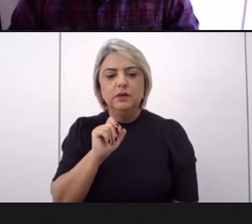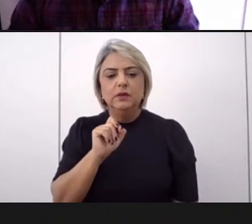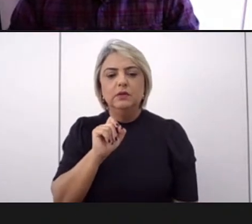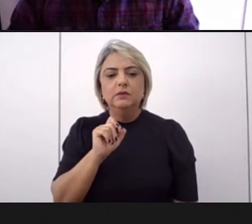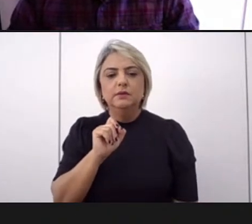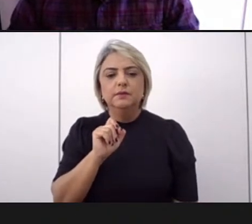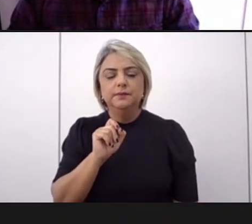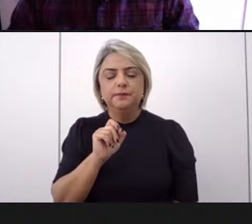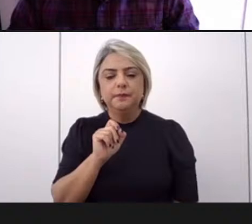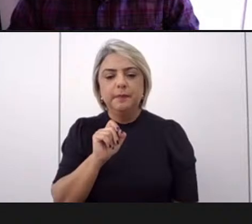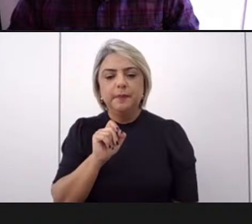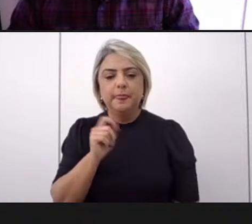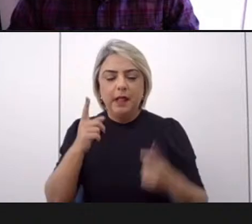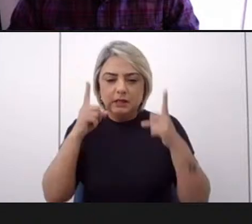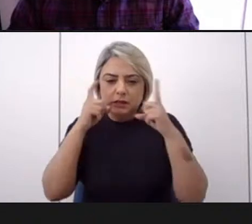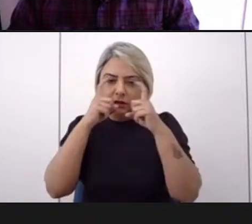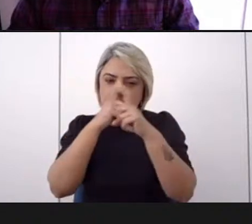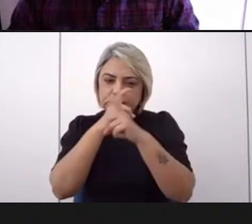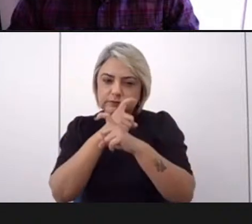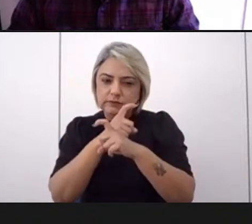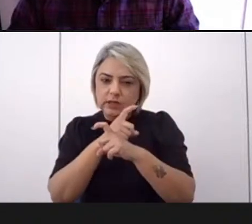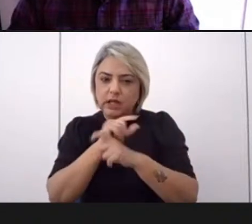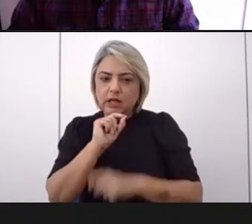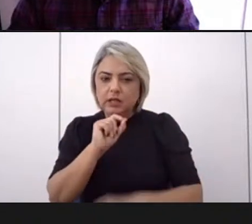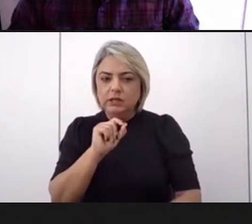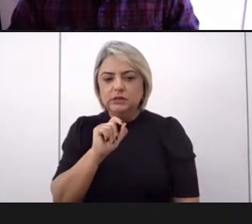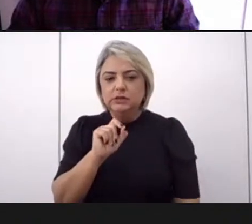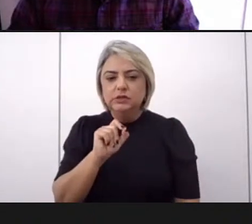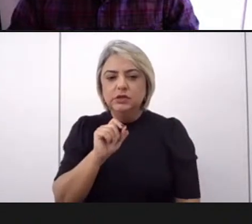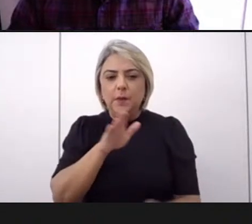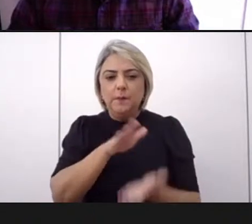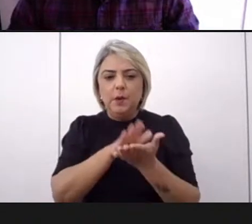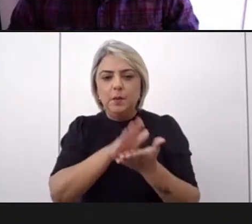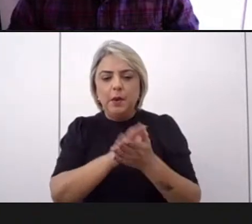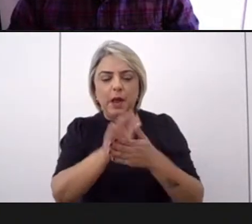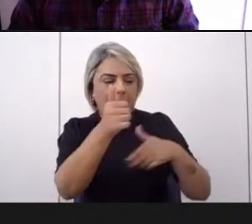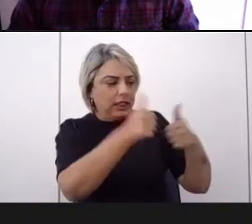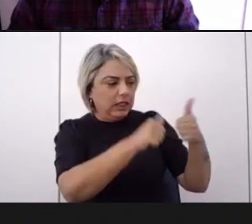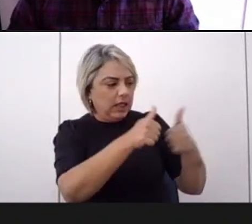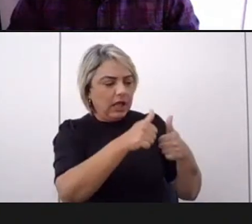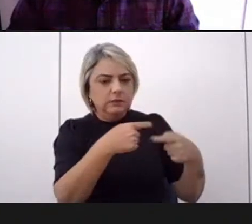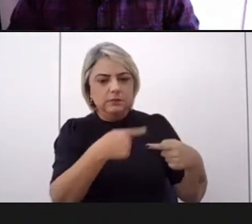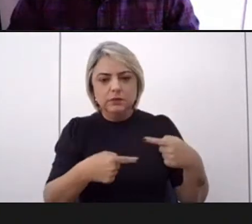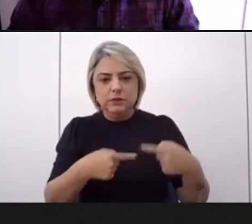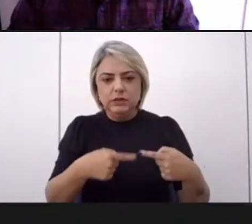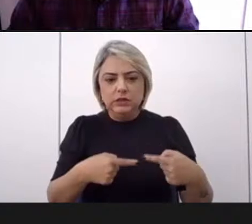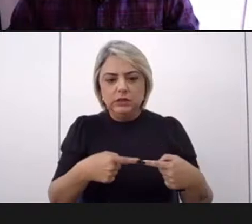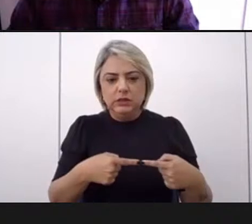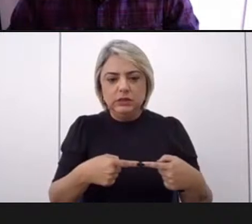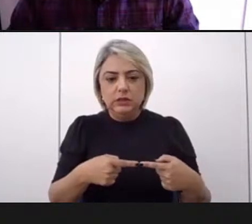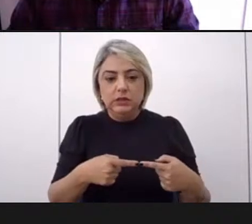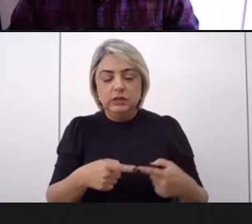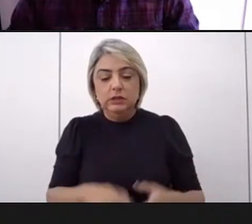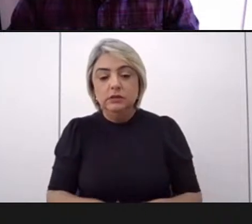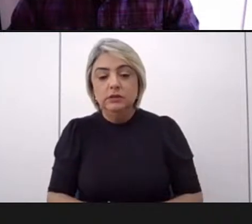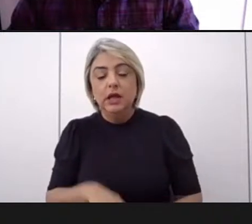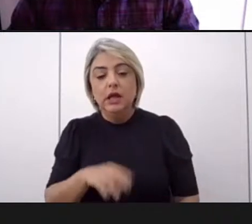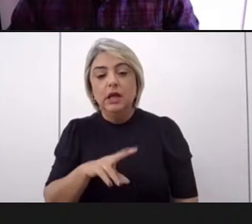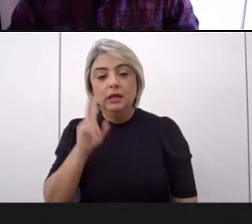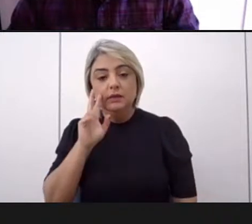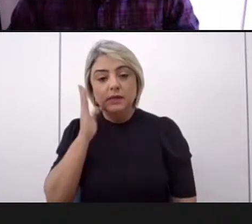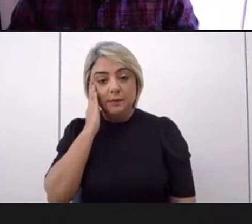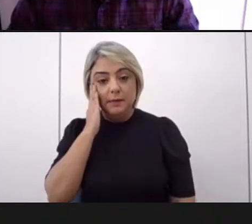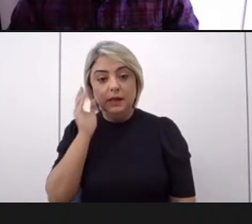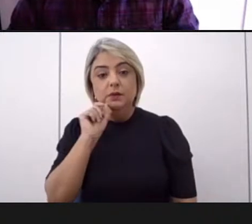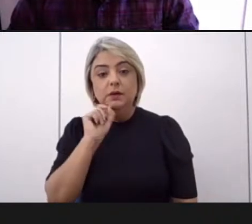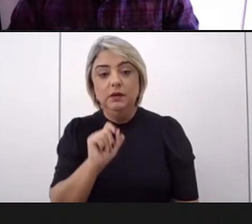to public policy analysis to take account of the